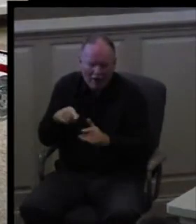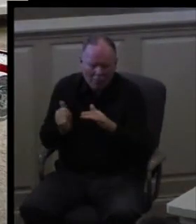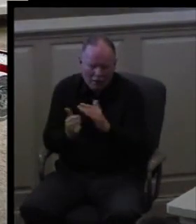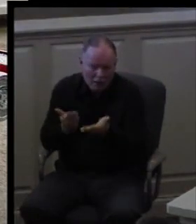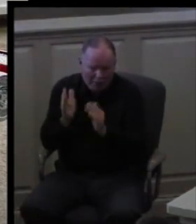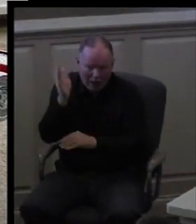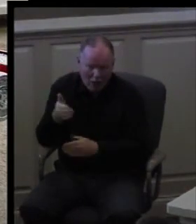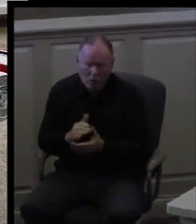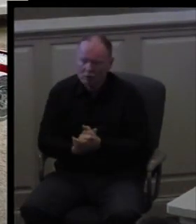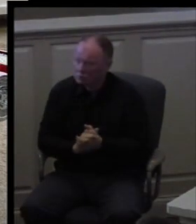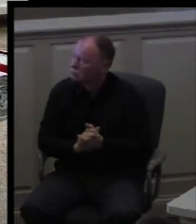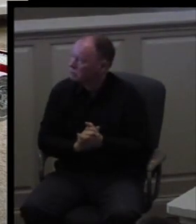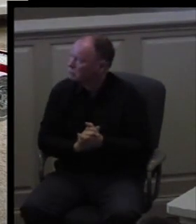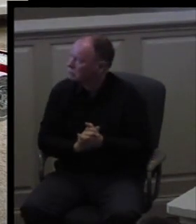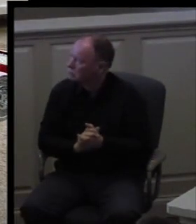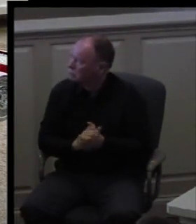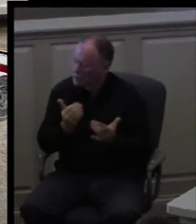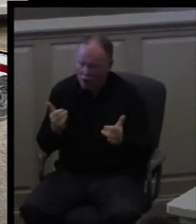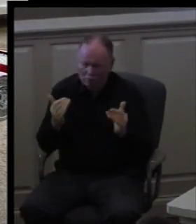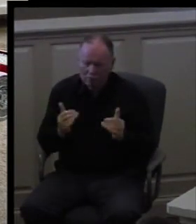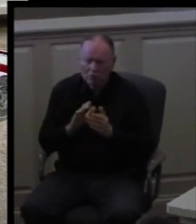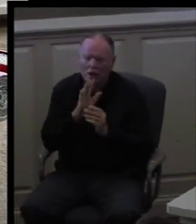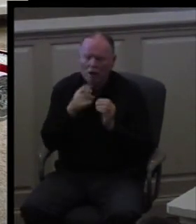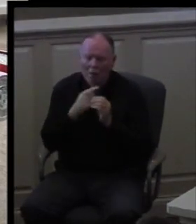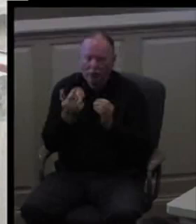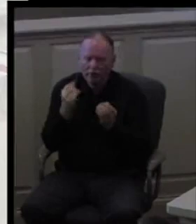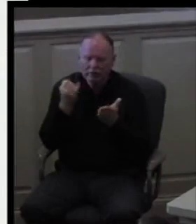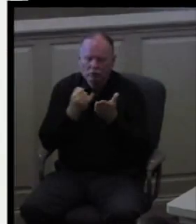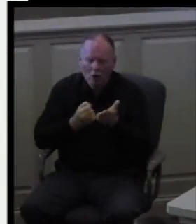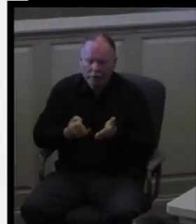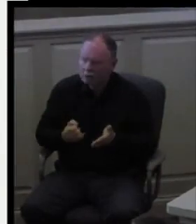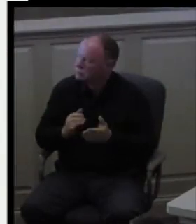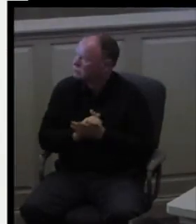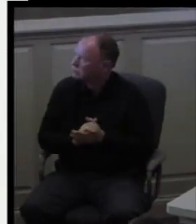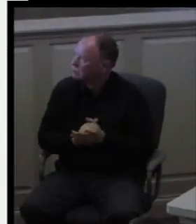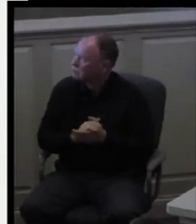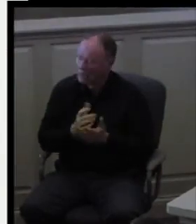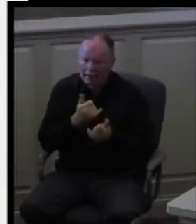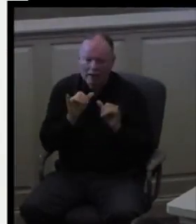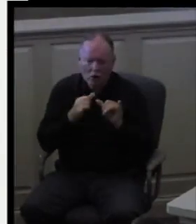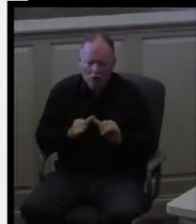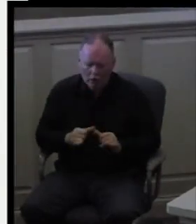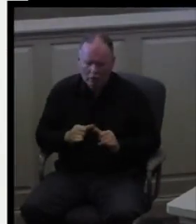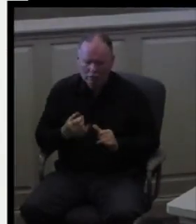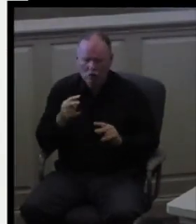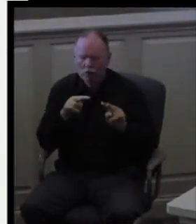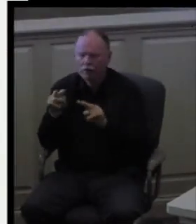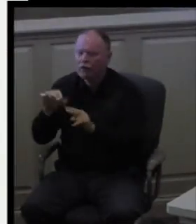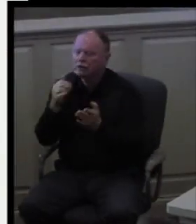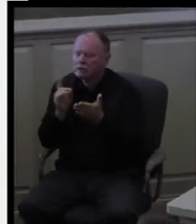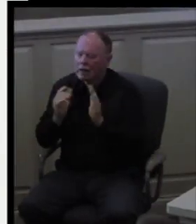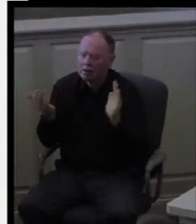option now. So I'll move into the building elevations. Like any architect, we look for inspiration from